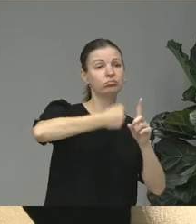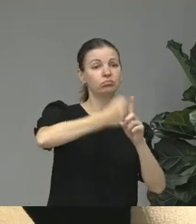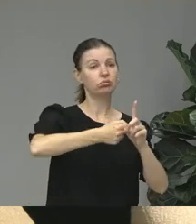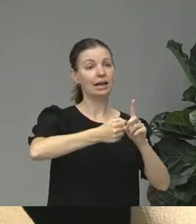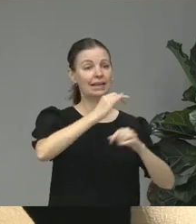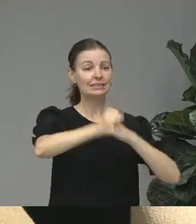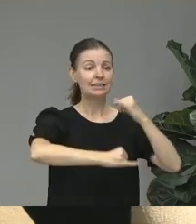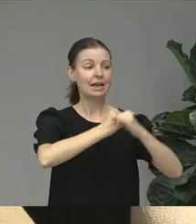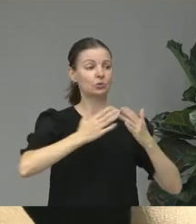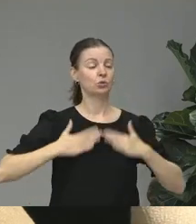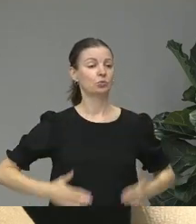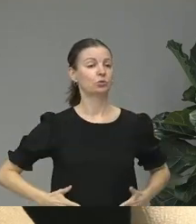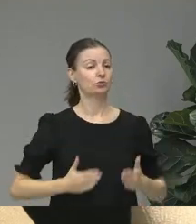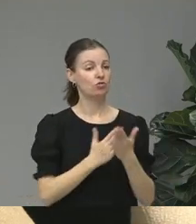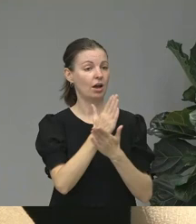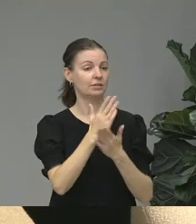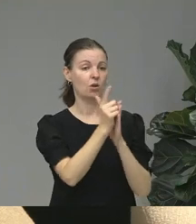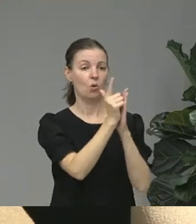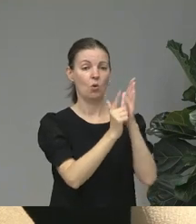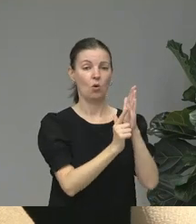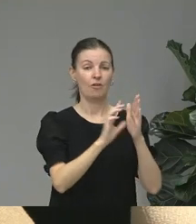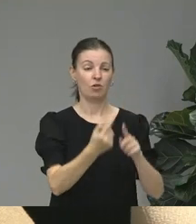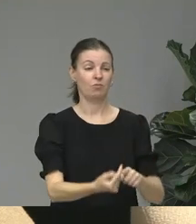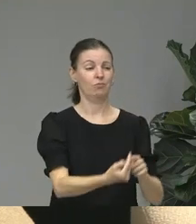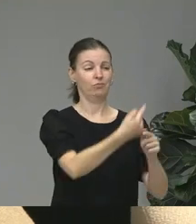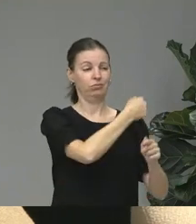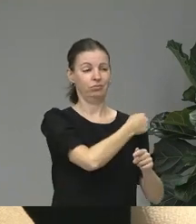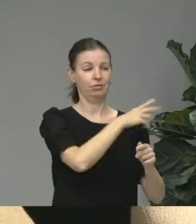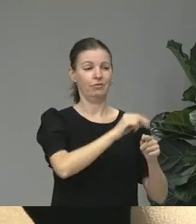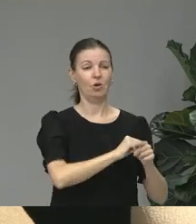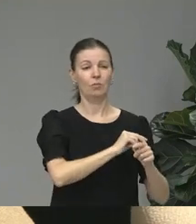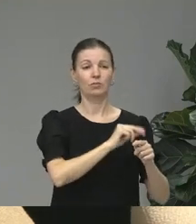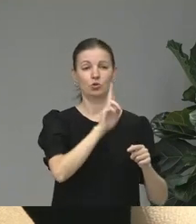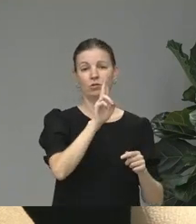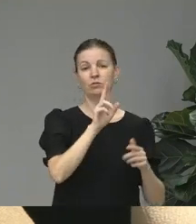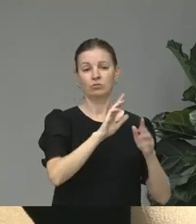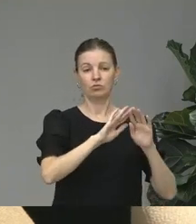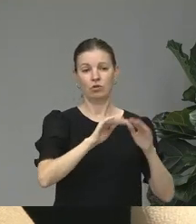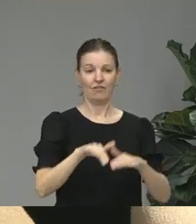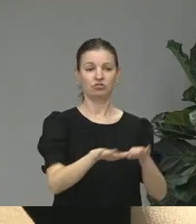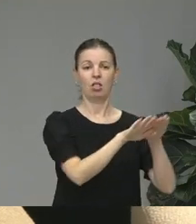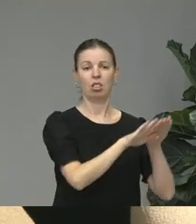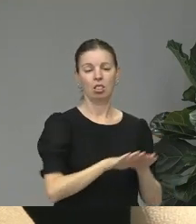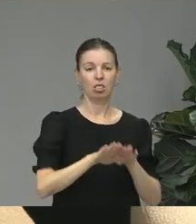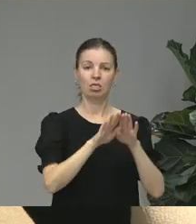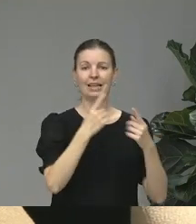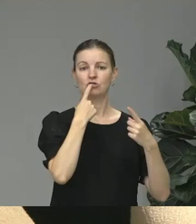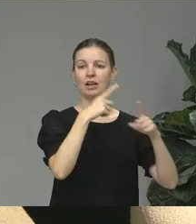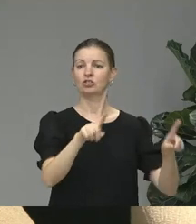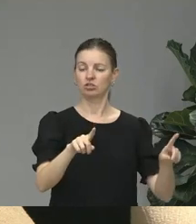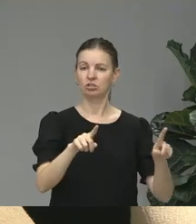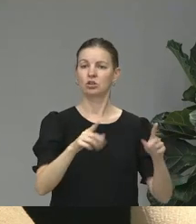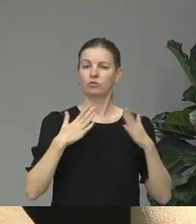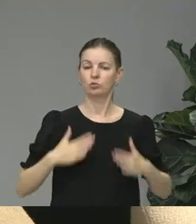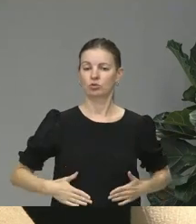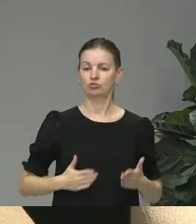law right from the beginning with the drafting of the Universal Declaration of Human Rights. We expect other countries to uphold this.